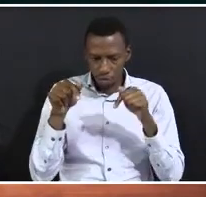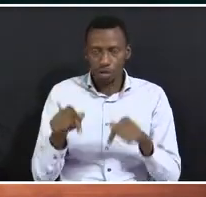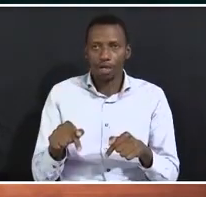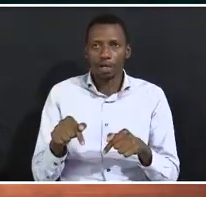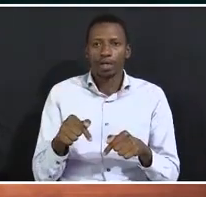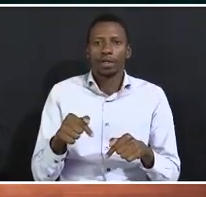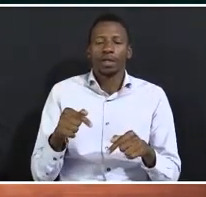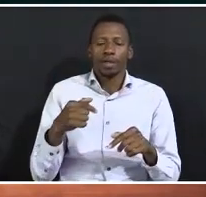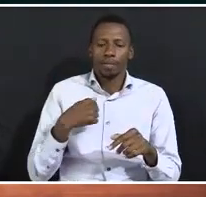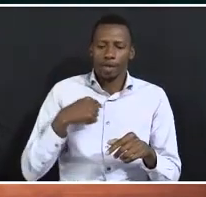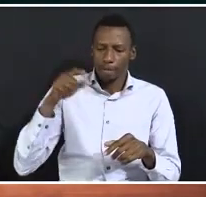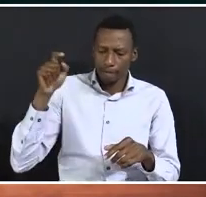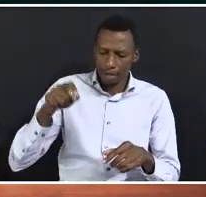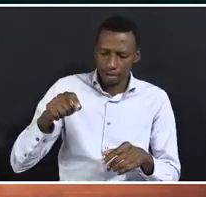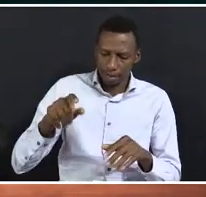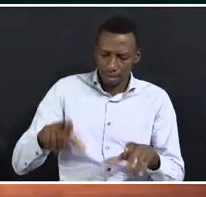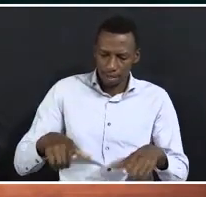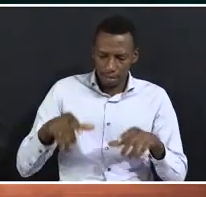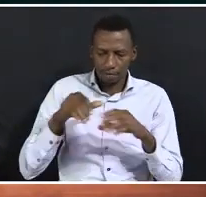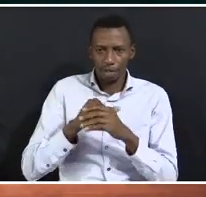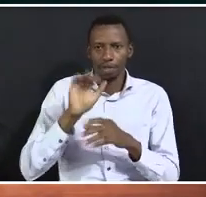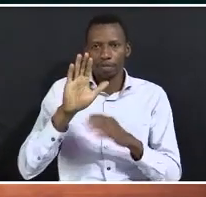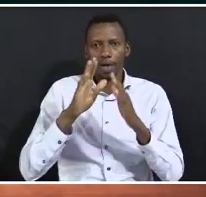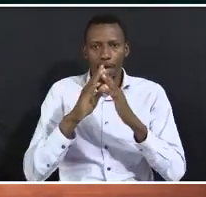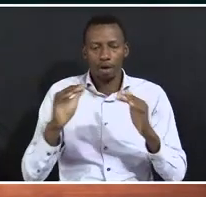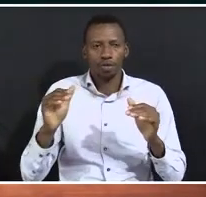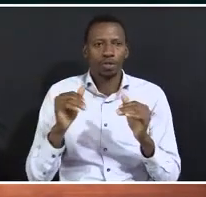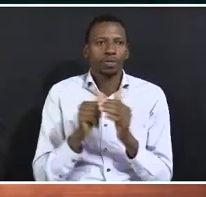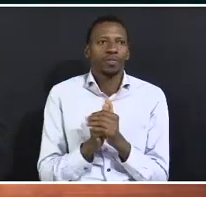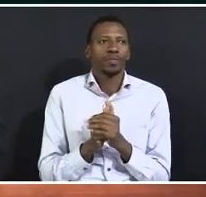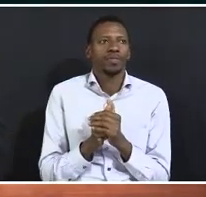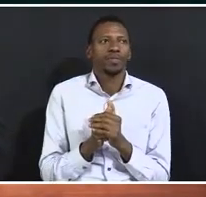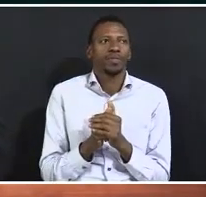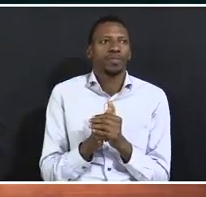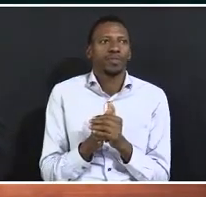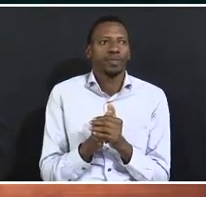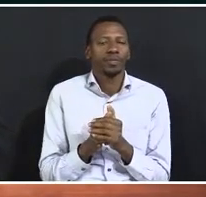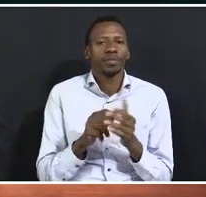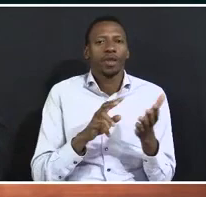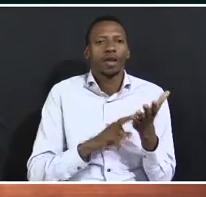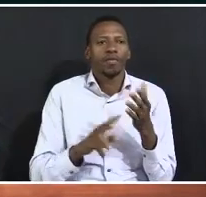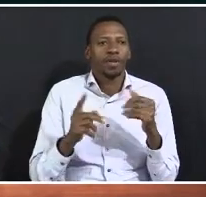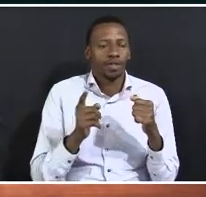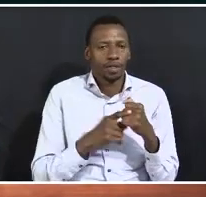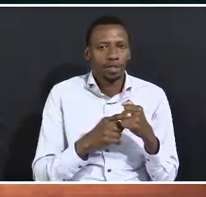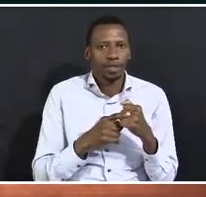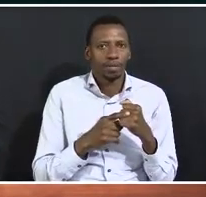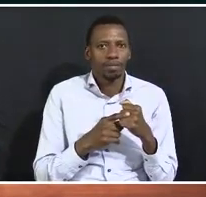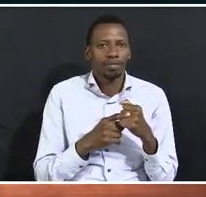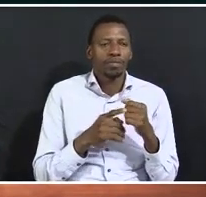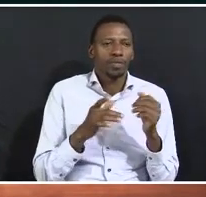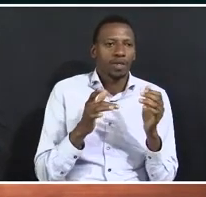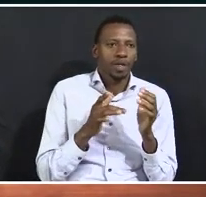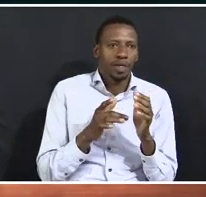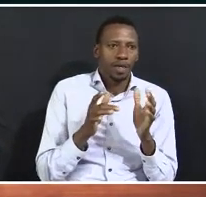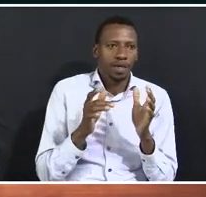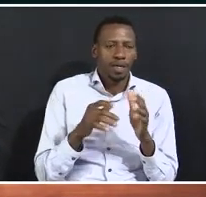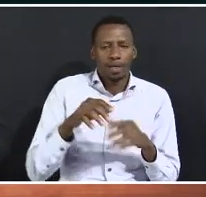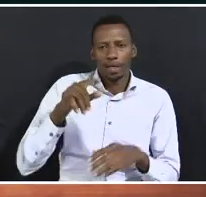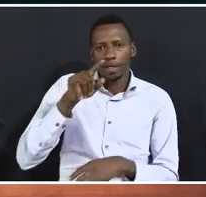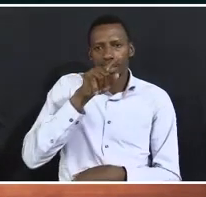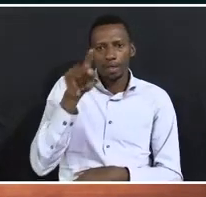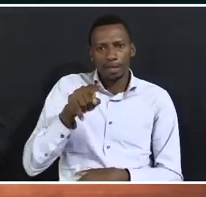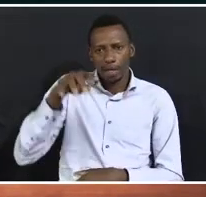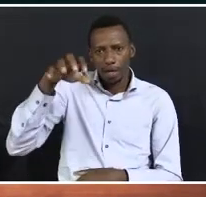stay at your house. If you are still with me, say amen. Amen. Verse 6. So he made haste and came